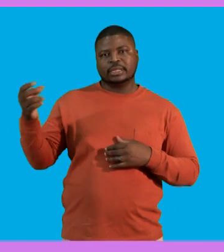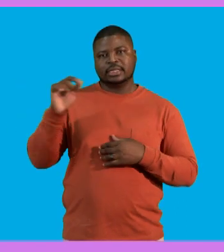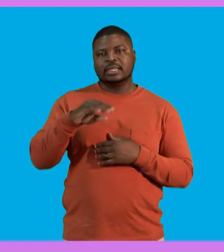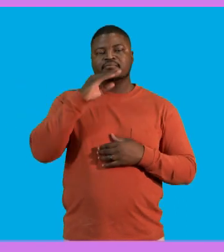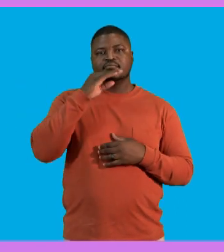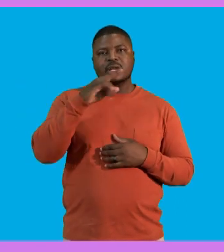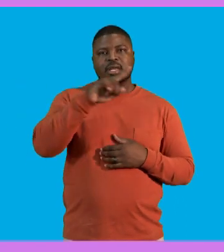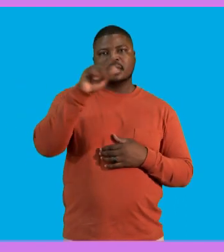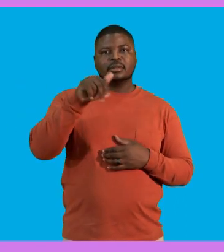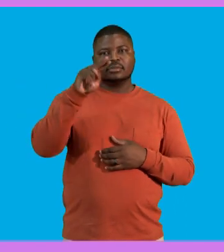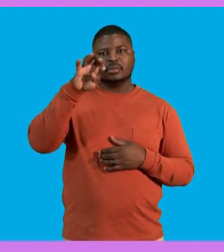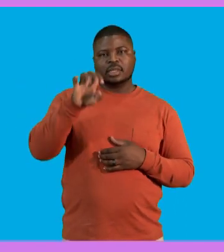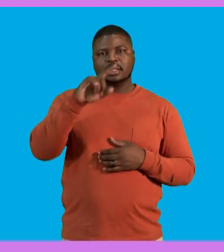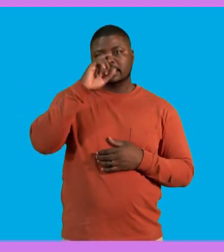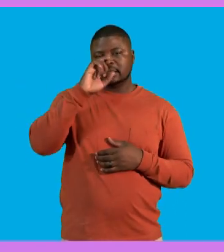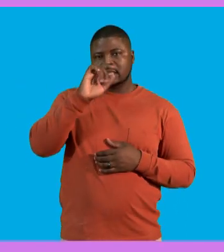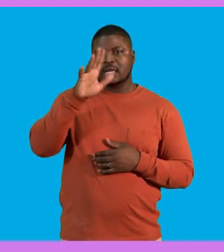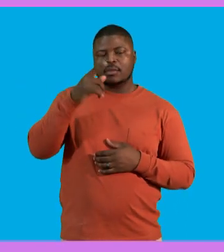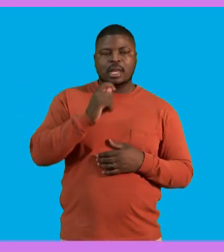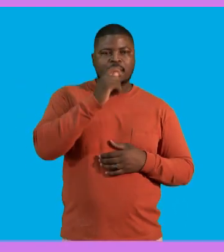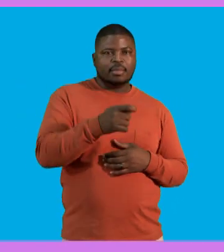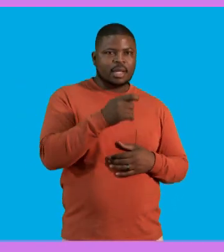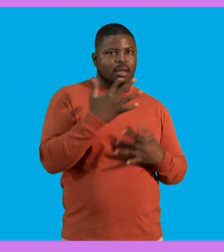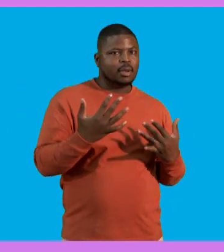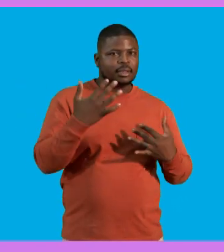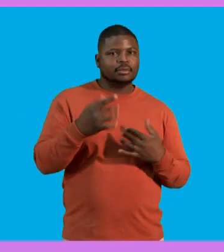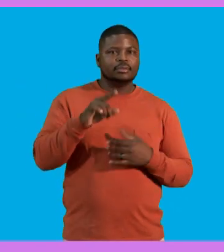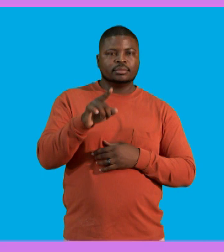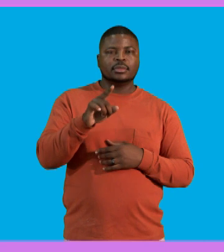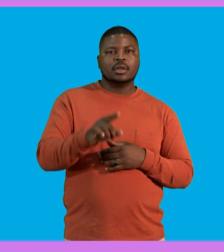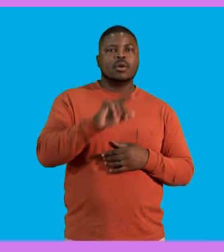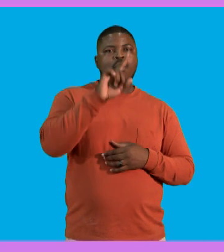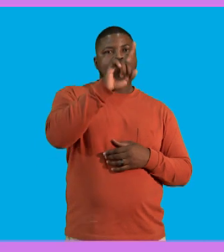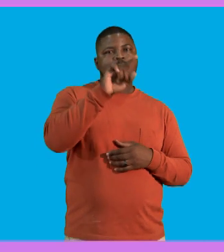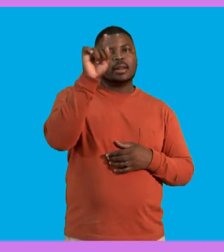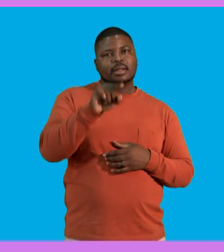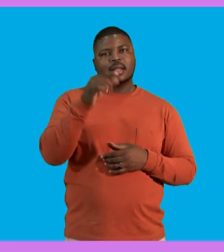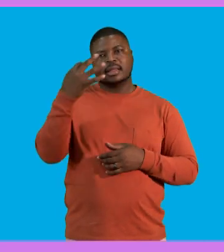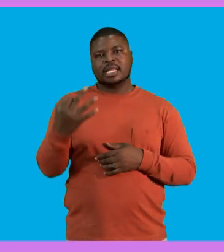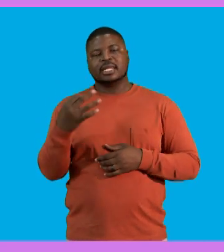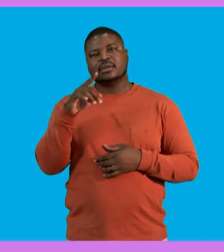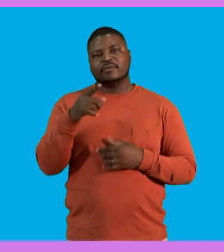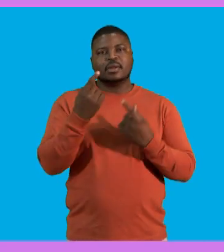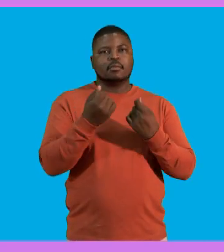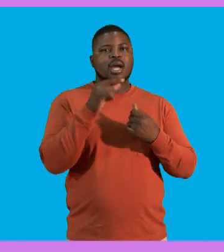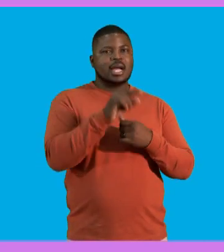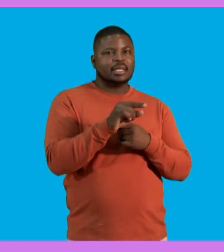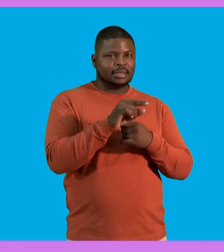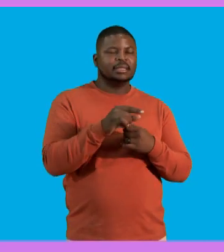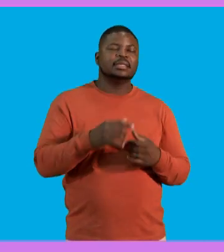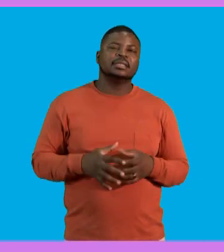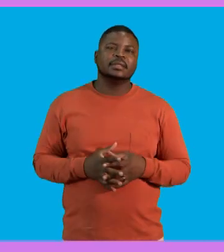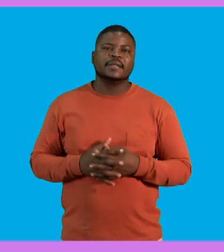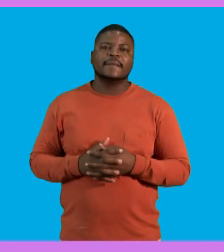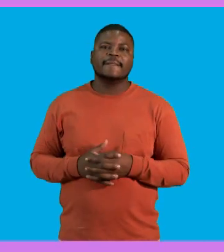means Zain's sister will only pay 1/3 of the total amount that was calculated to be